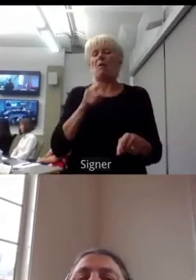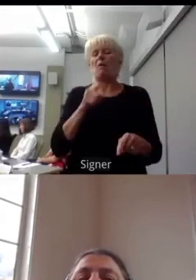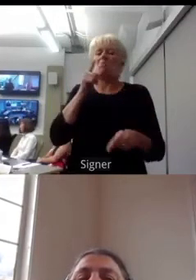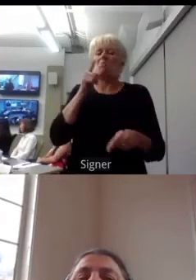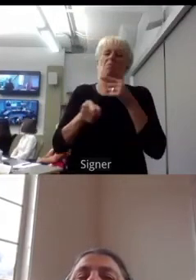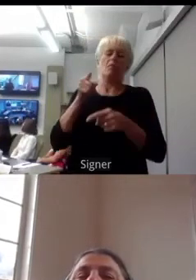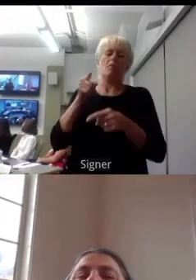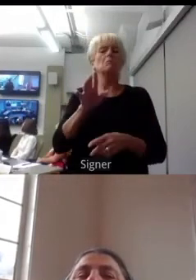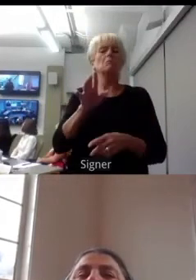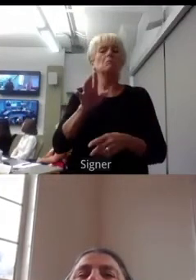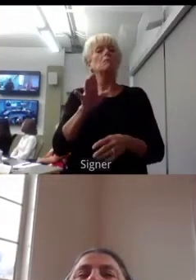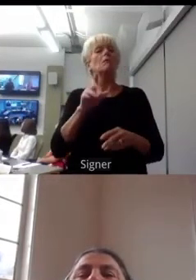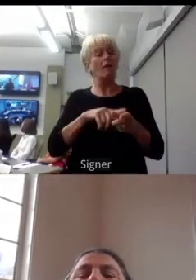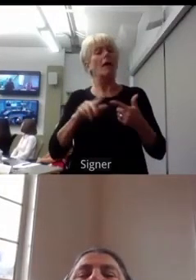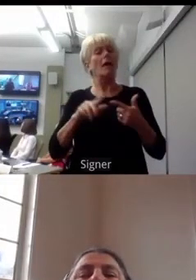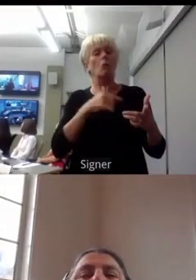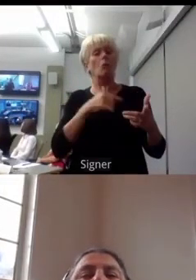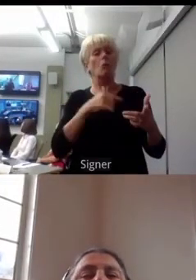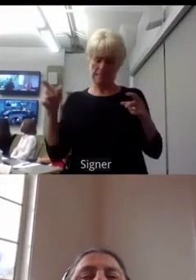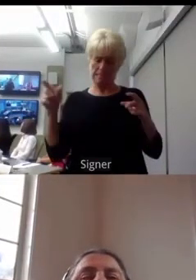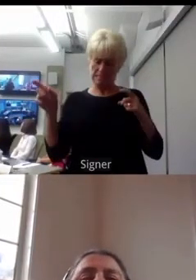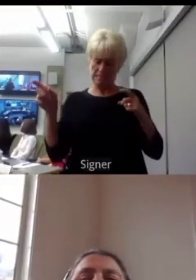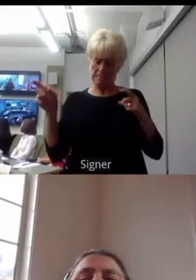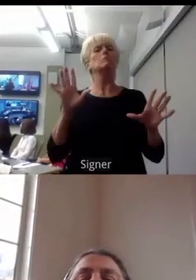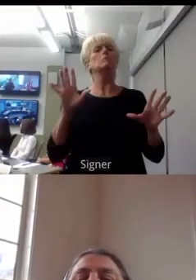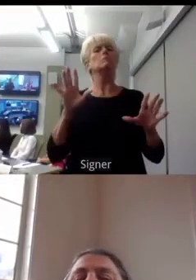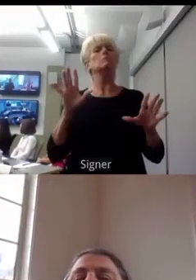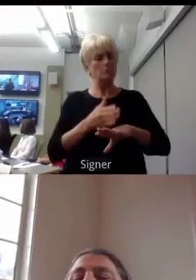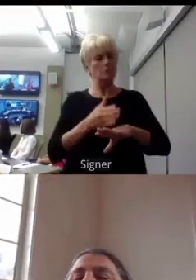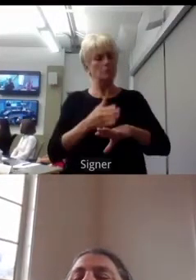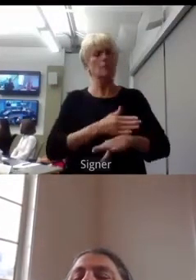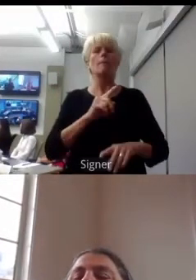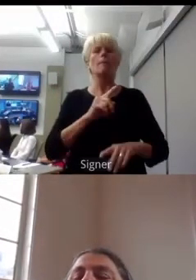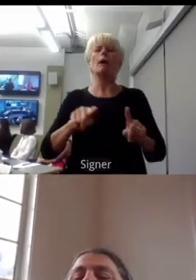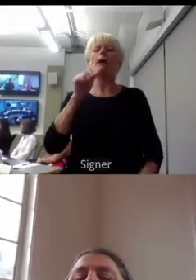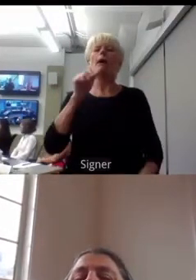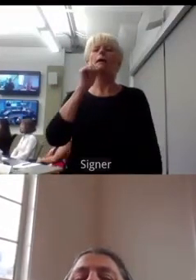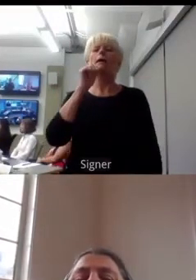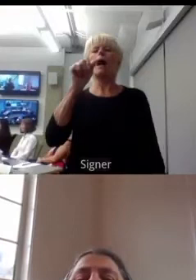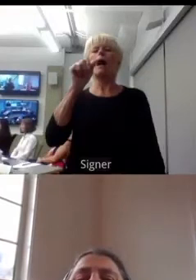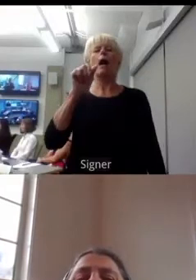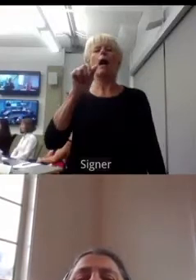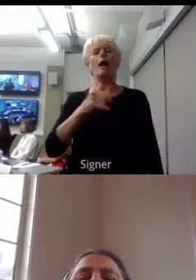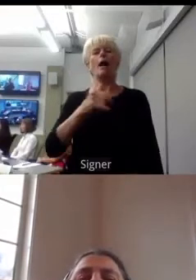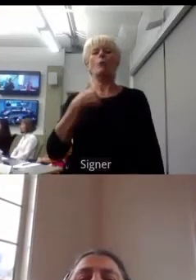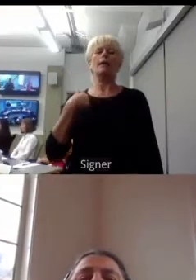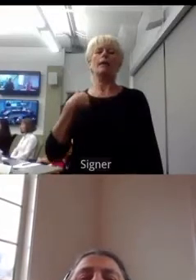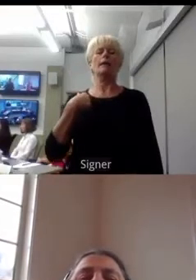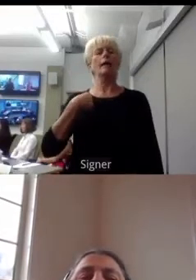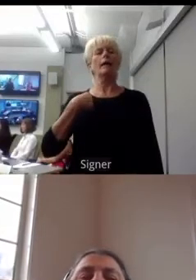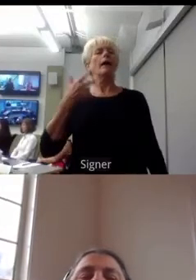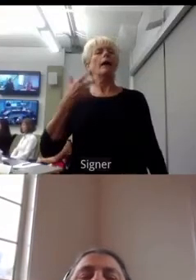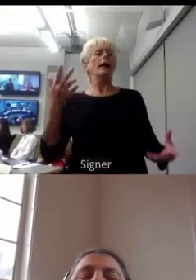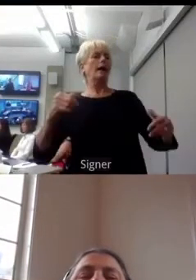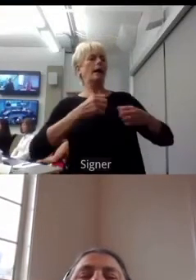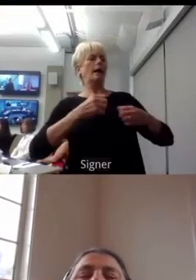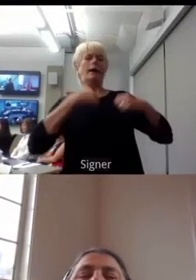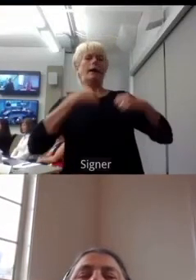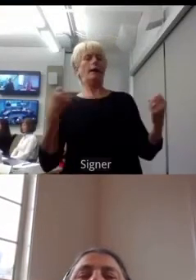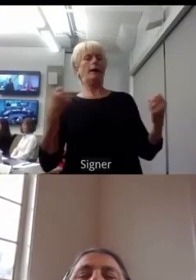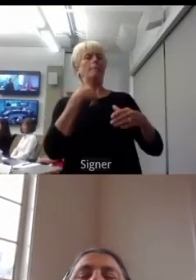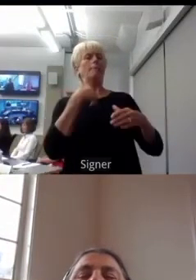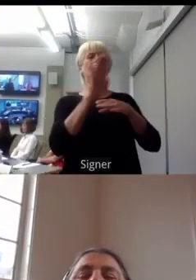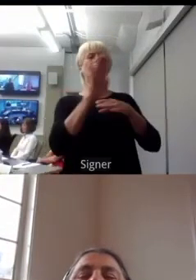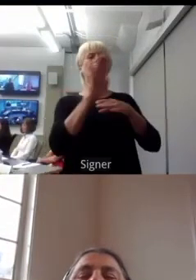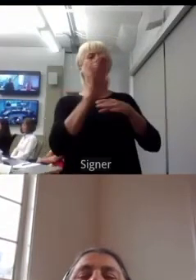better. But we're not holding ourselves out there to the business sector, to the public as kind of better than everybody else. We're going on